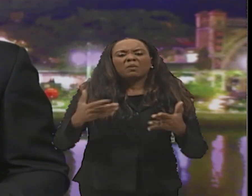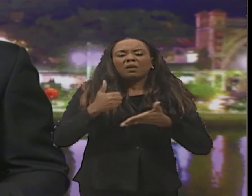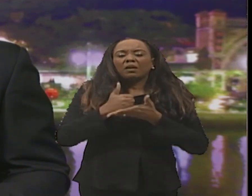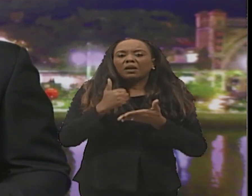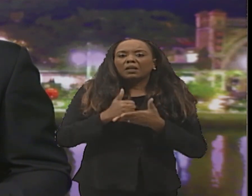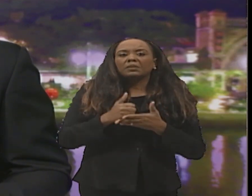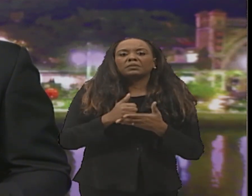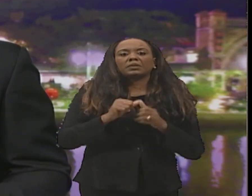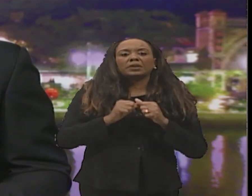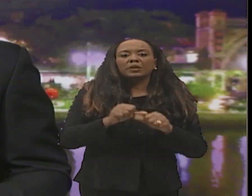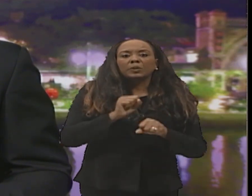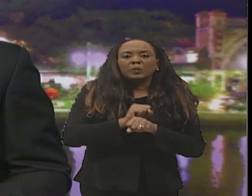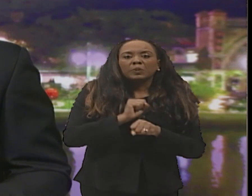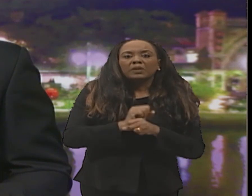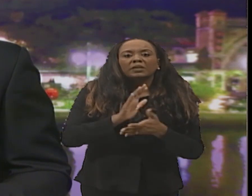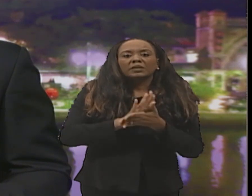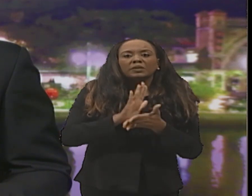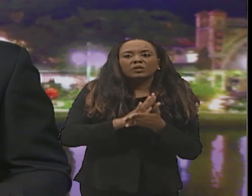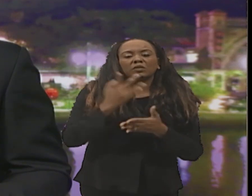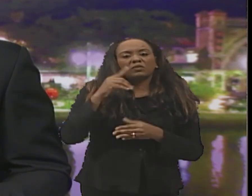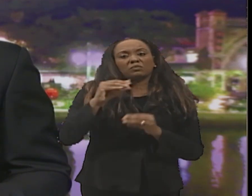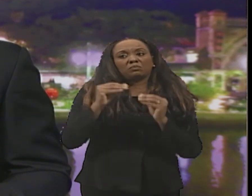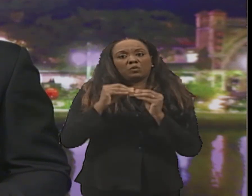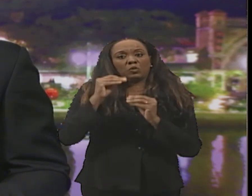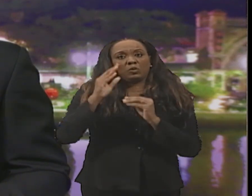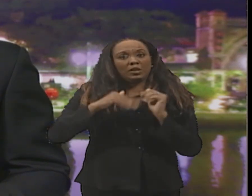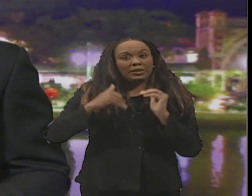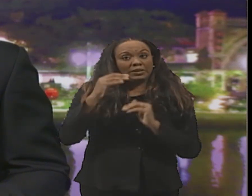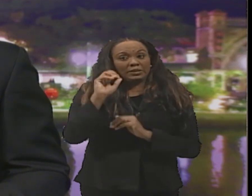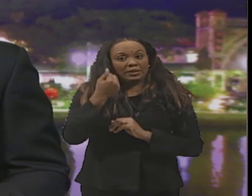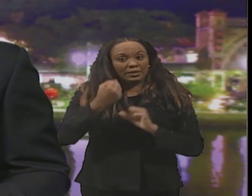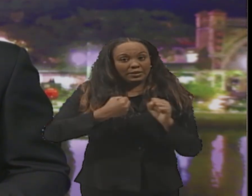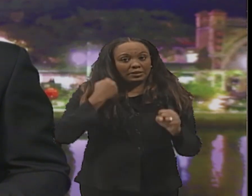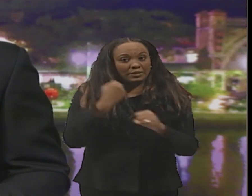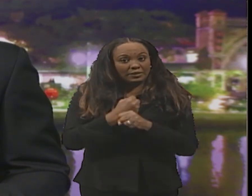in schools, which has been ongoing for more than 10 years.